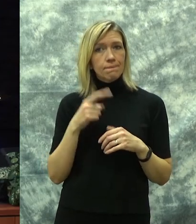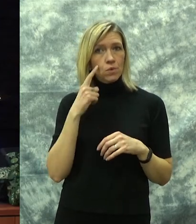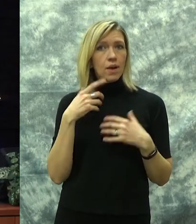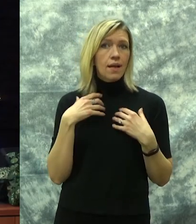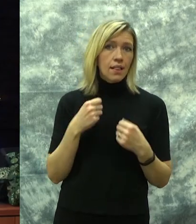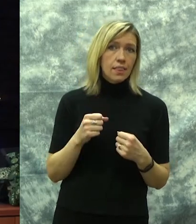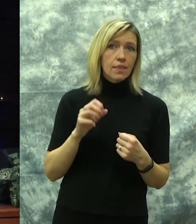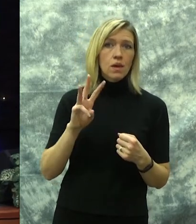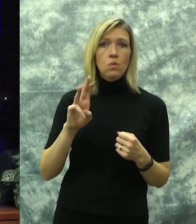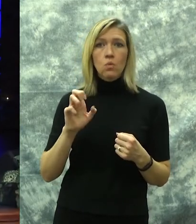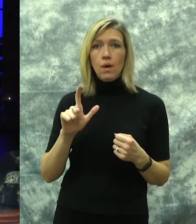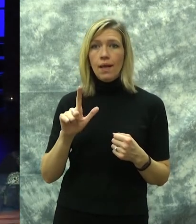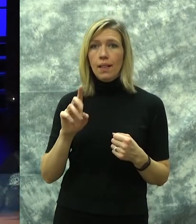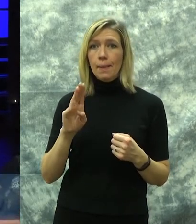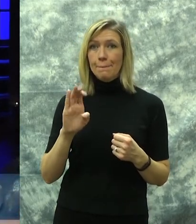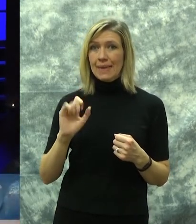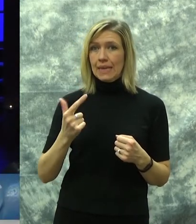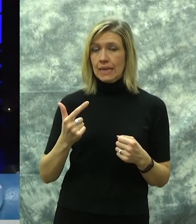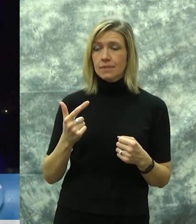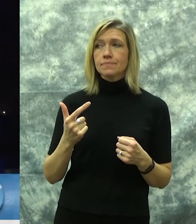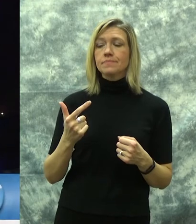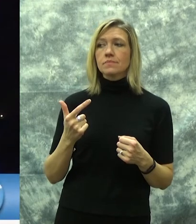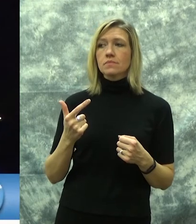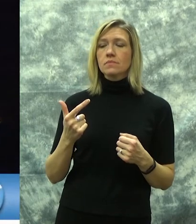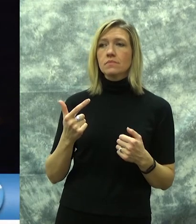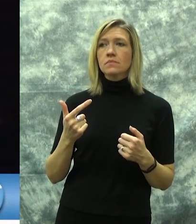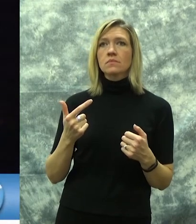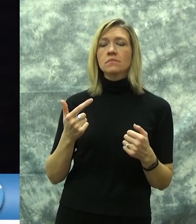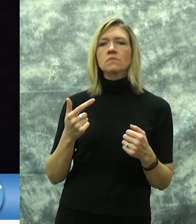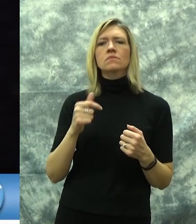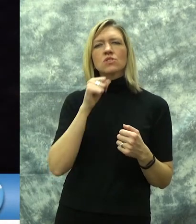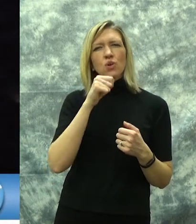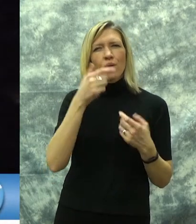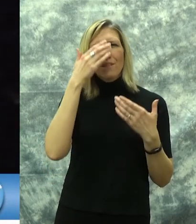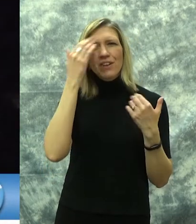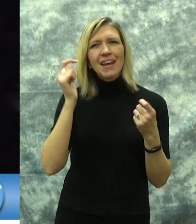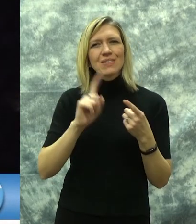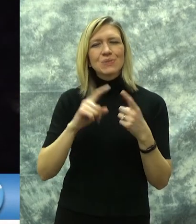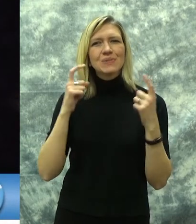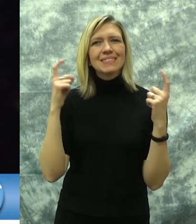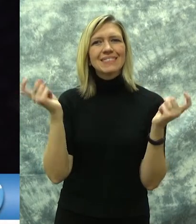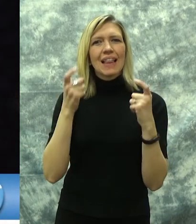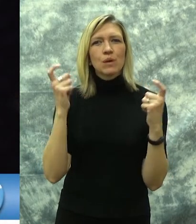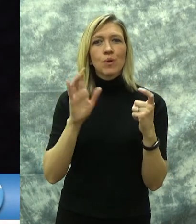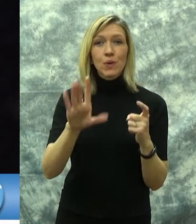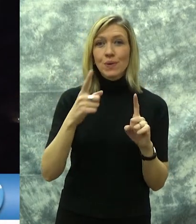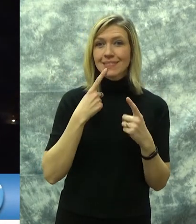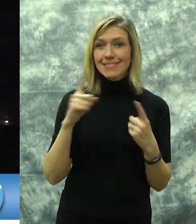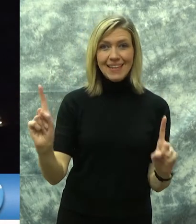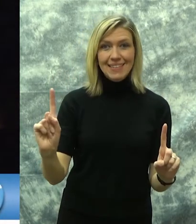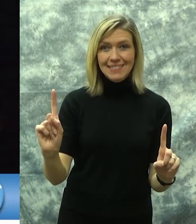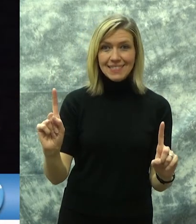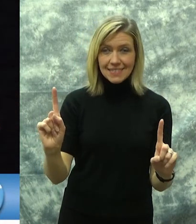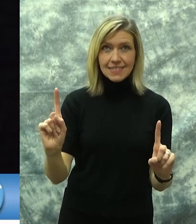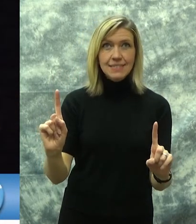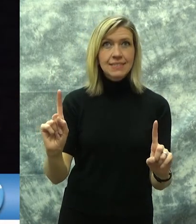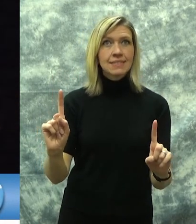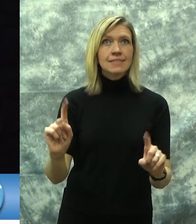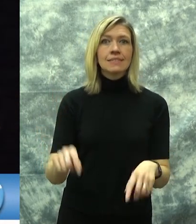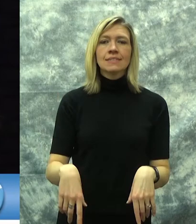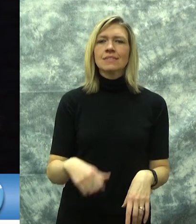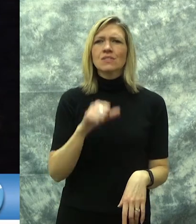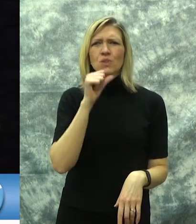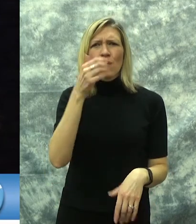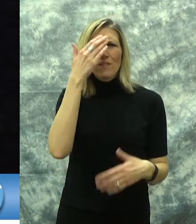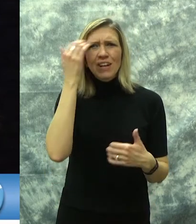is to not forget to celebrate your successes. Yeah. Don't forget to celebrate your accomplishments.